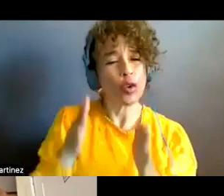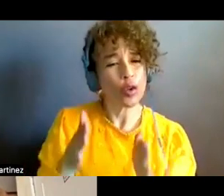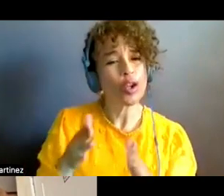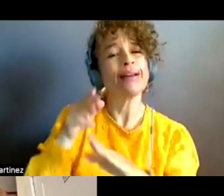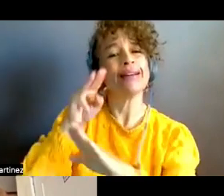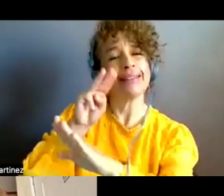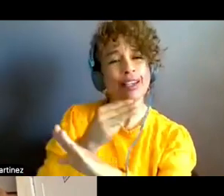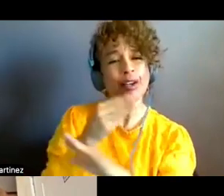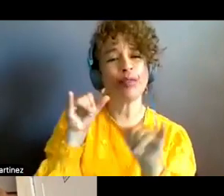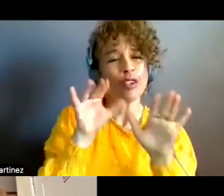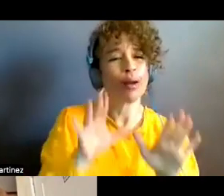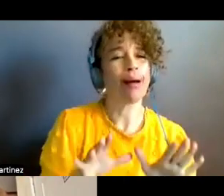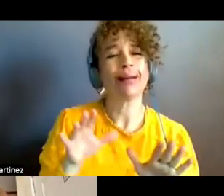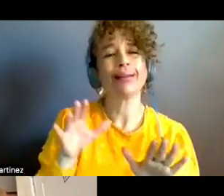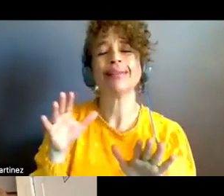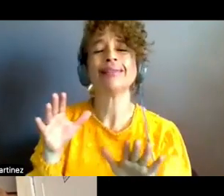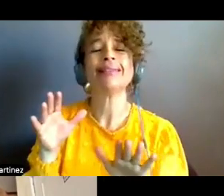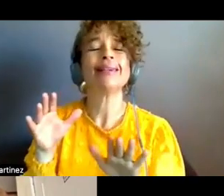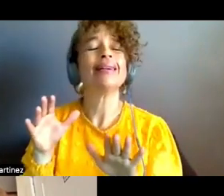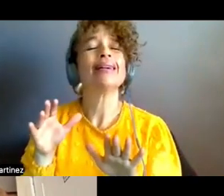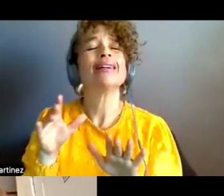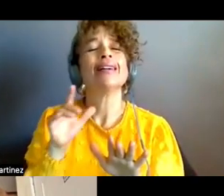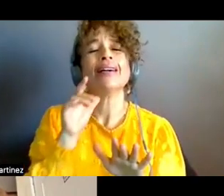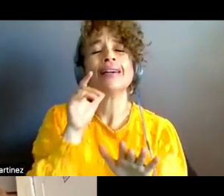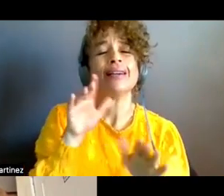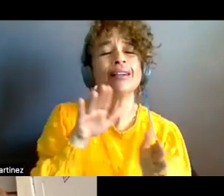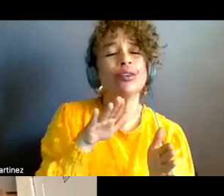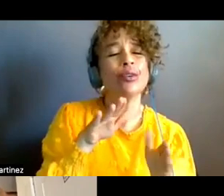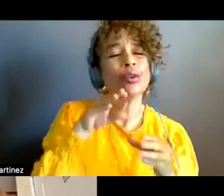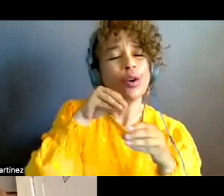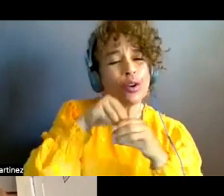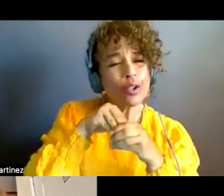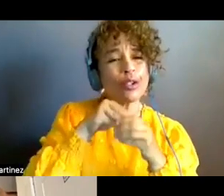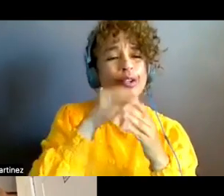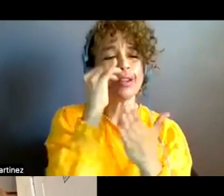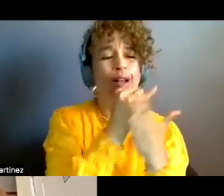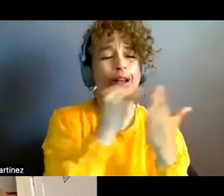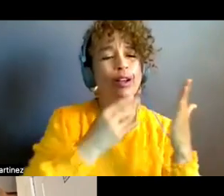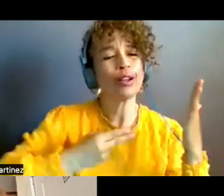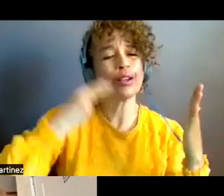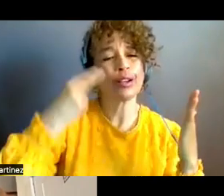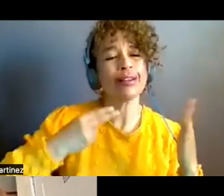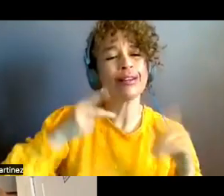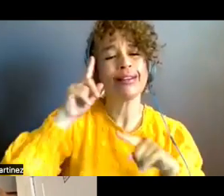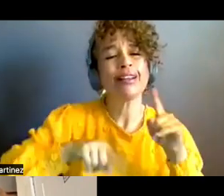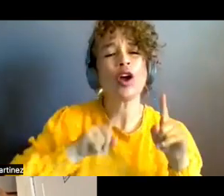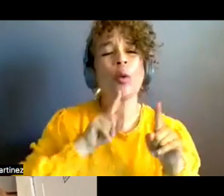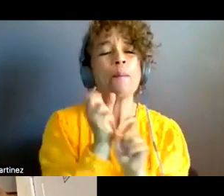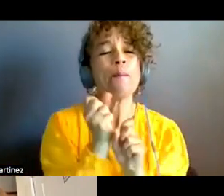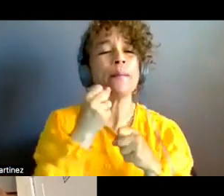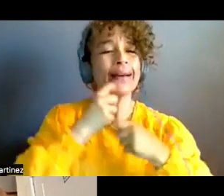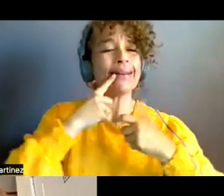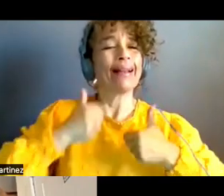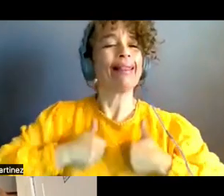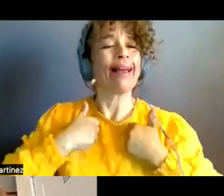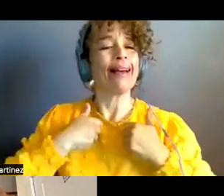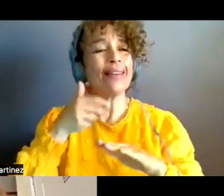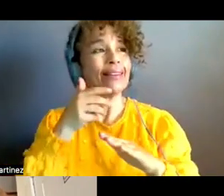the engineer, so. If you don't dive into the artistry of the piece, you can't really make it live and